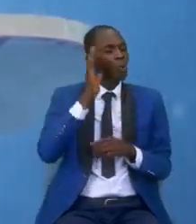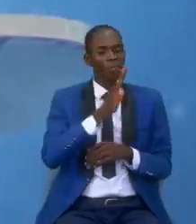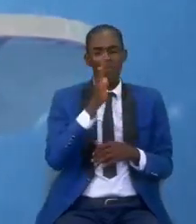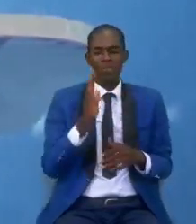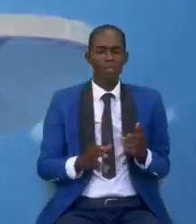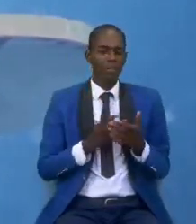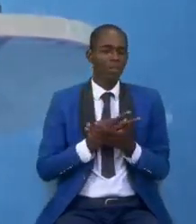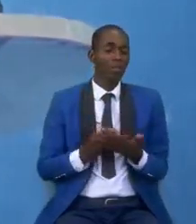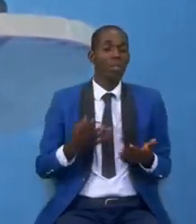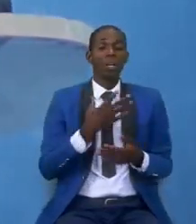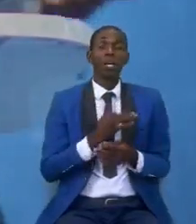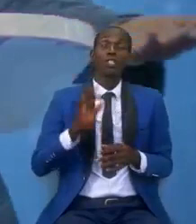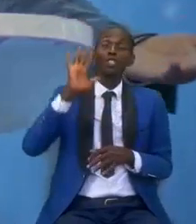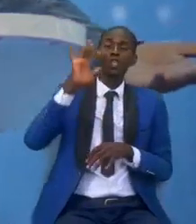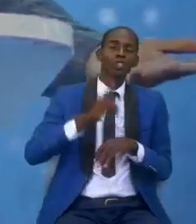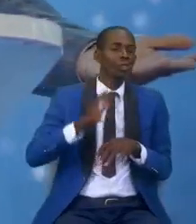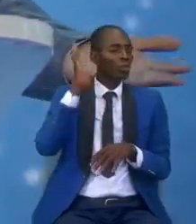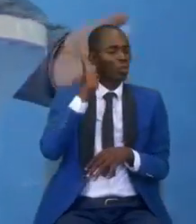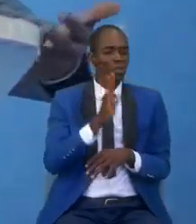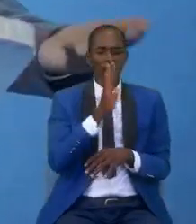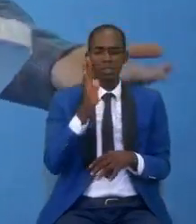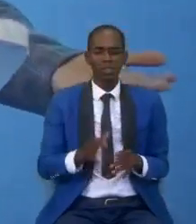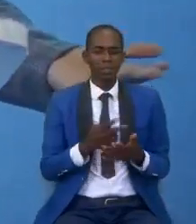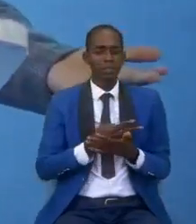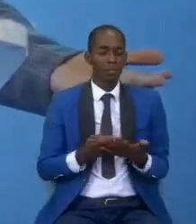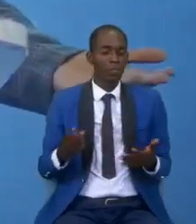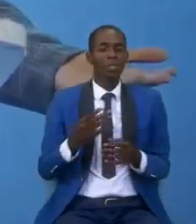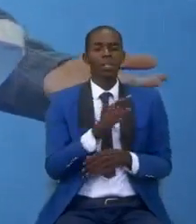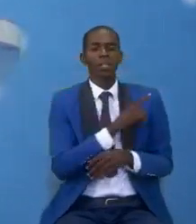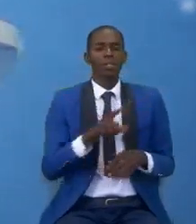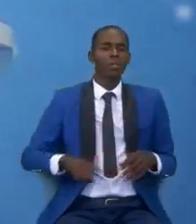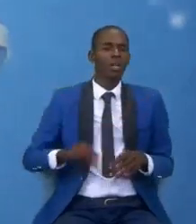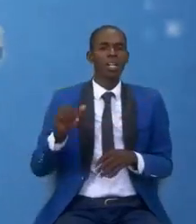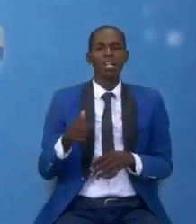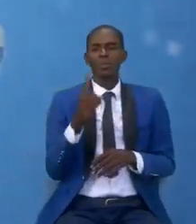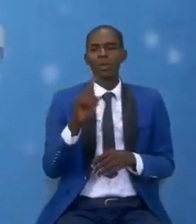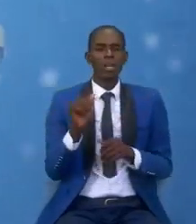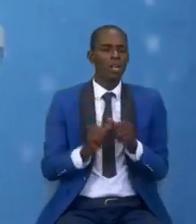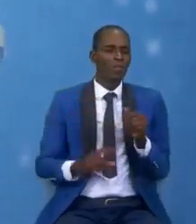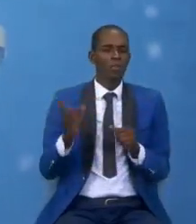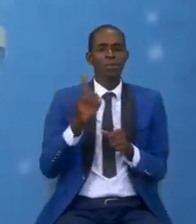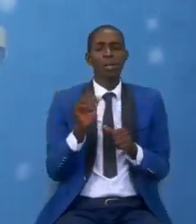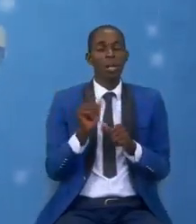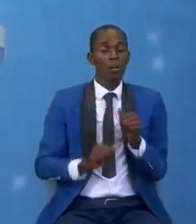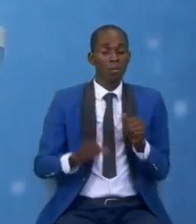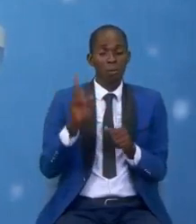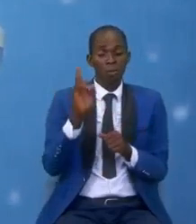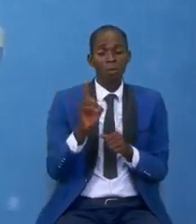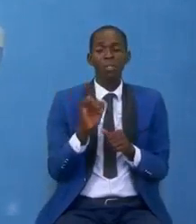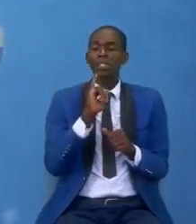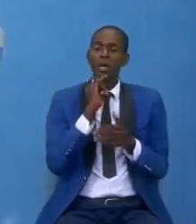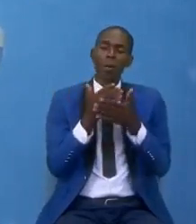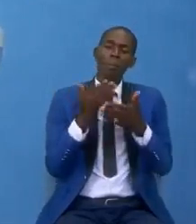Lord, anywhere, everywhere, everyone is before you now, looking up to you. And you have said, look unto